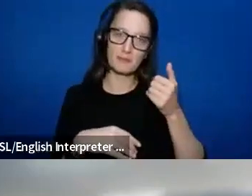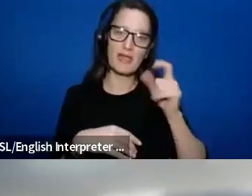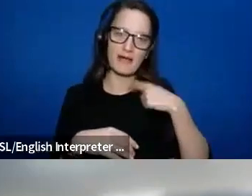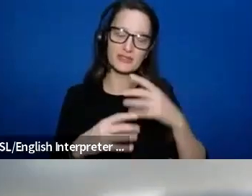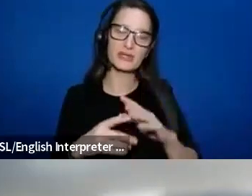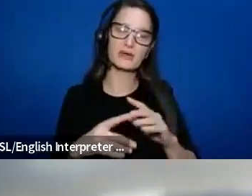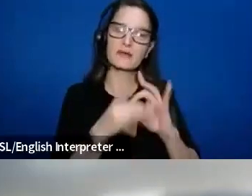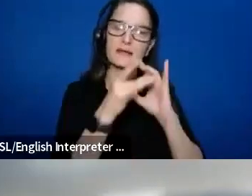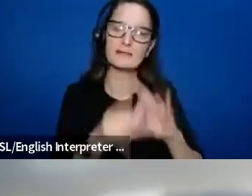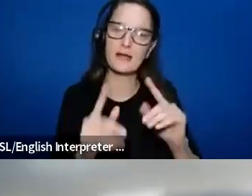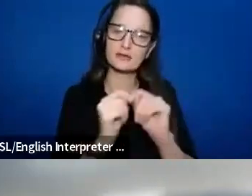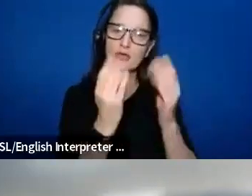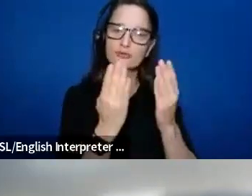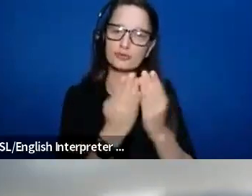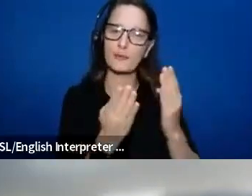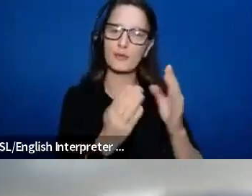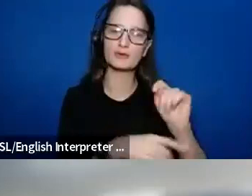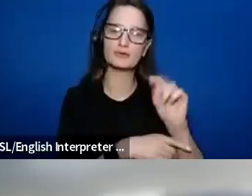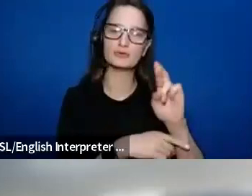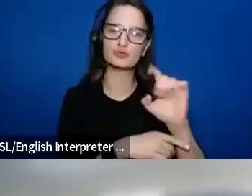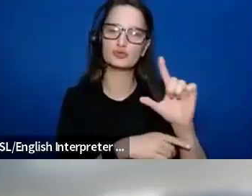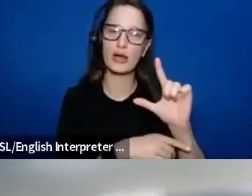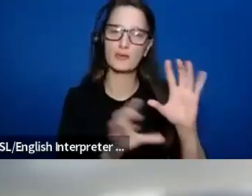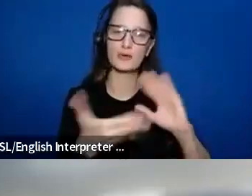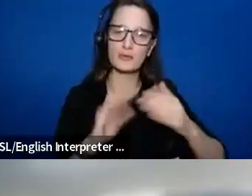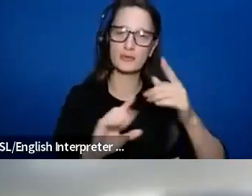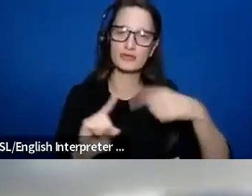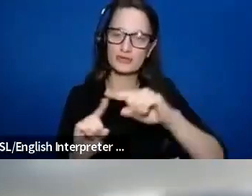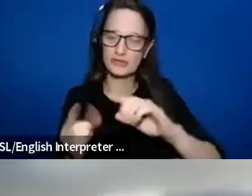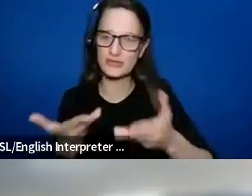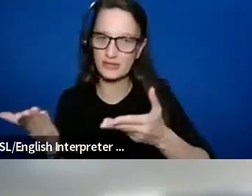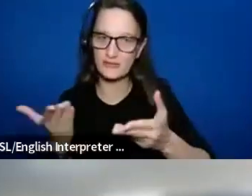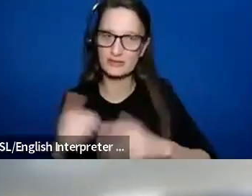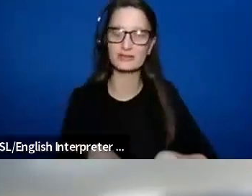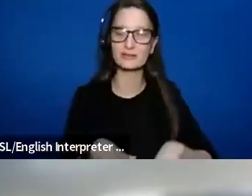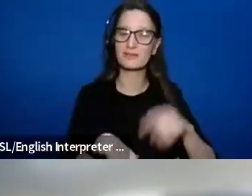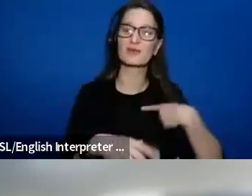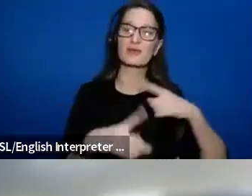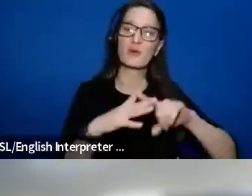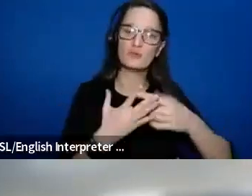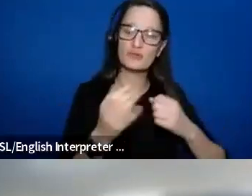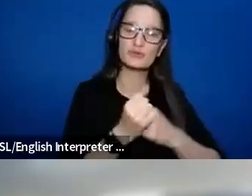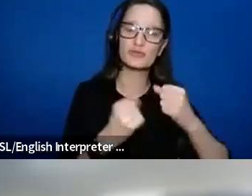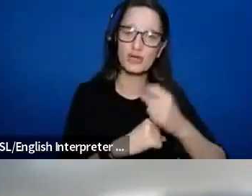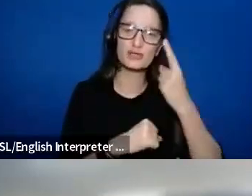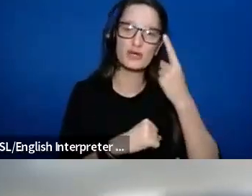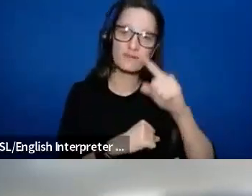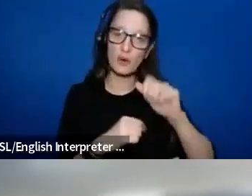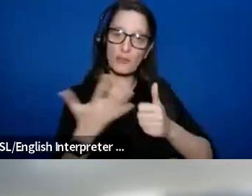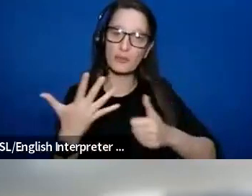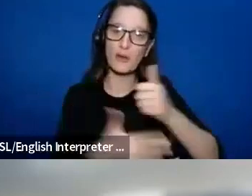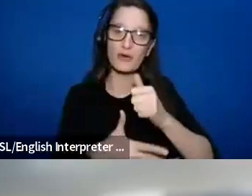services. Health and safety waiver assistance was originally structured to prioritize underserved communities. The